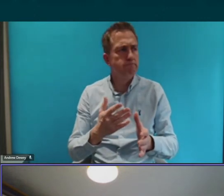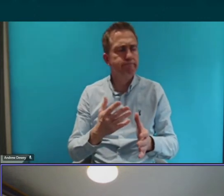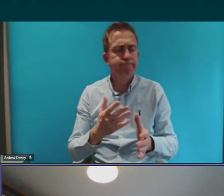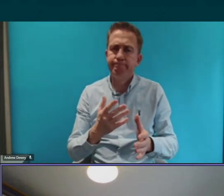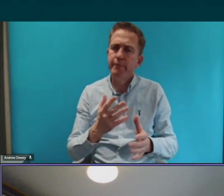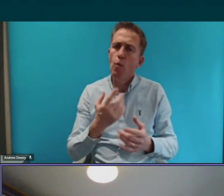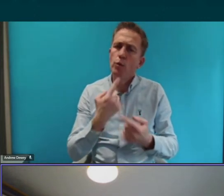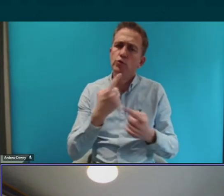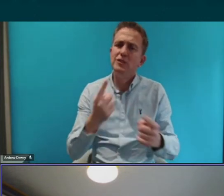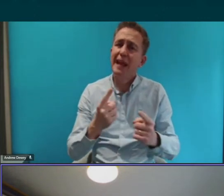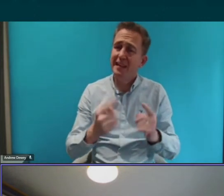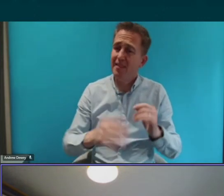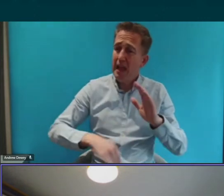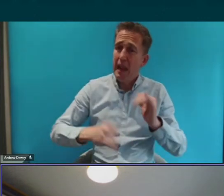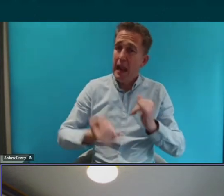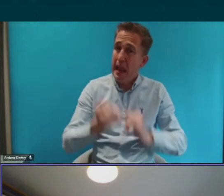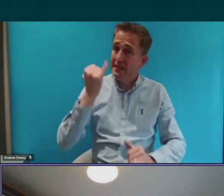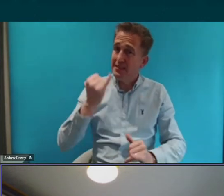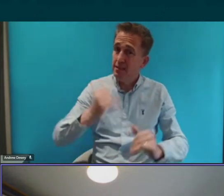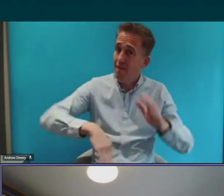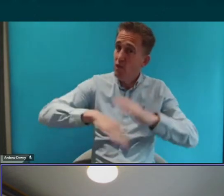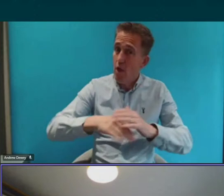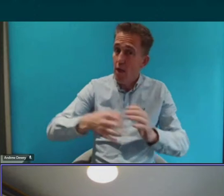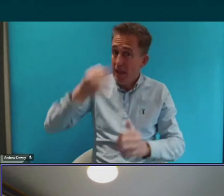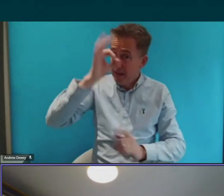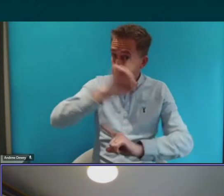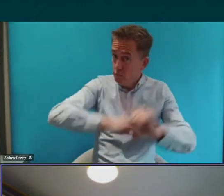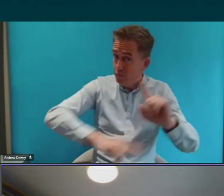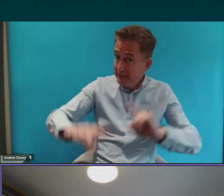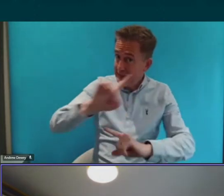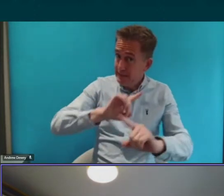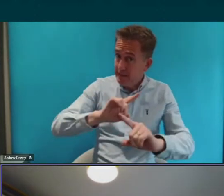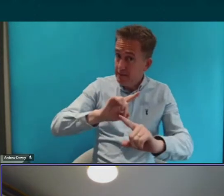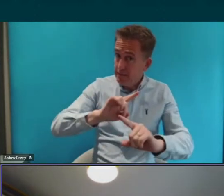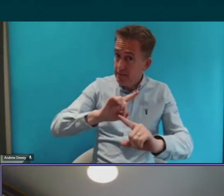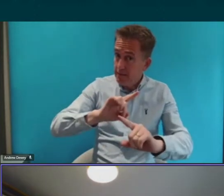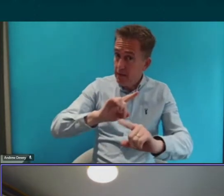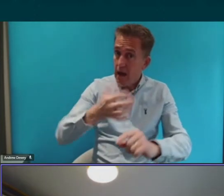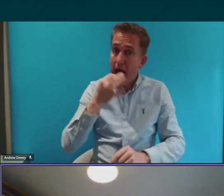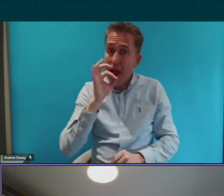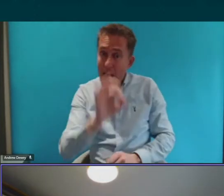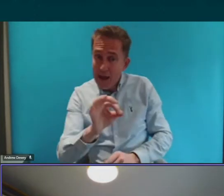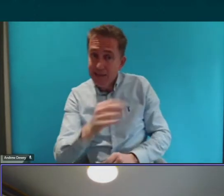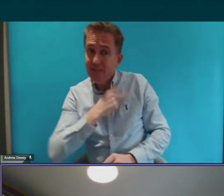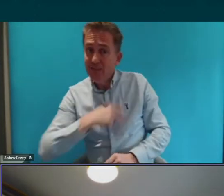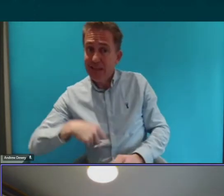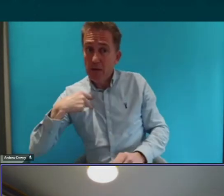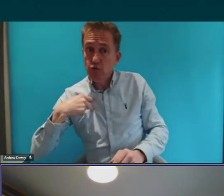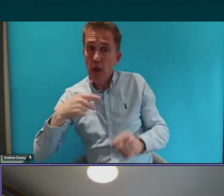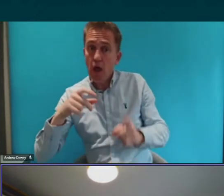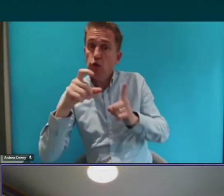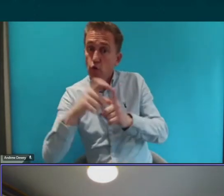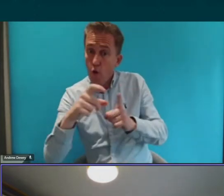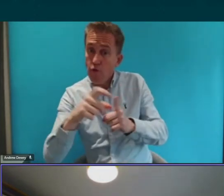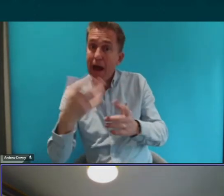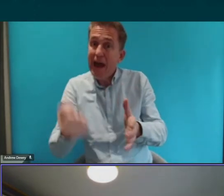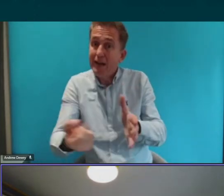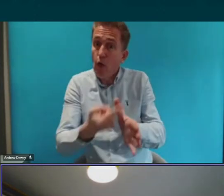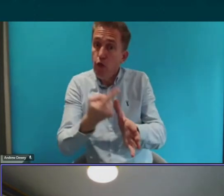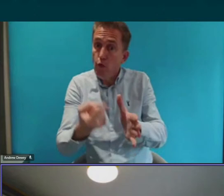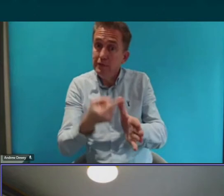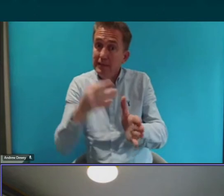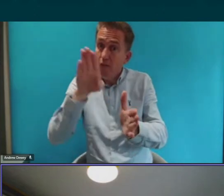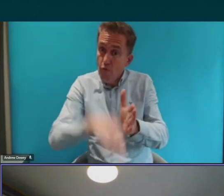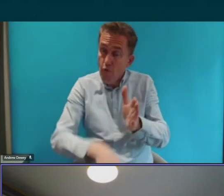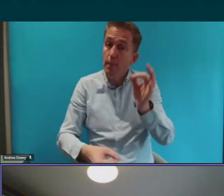last school council meeting, I asked whether if Councillor Dorward had authority from her party